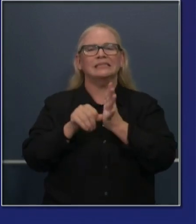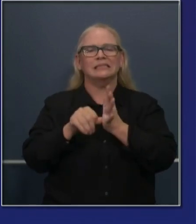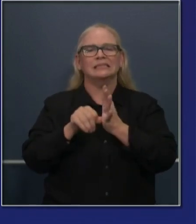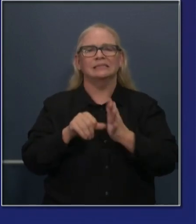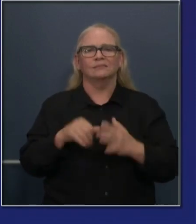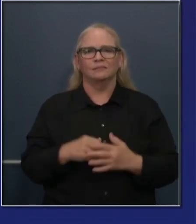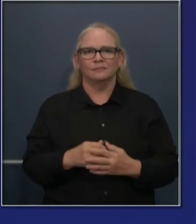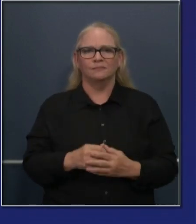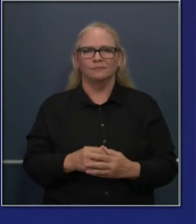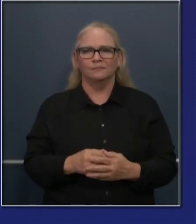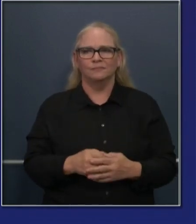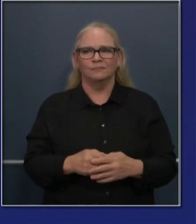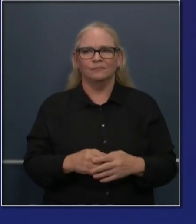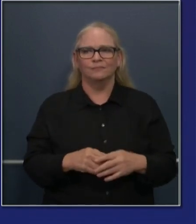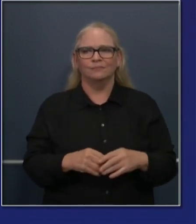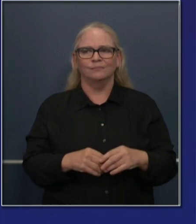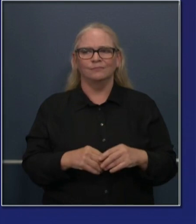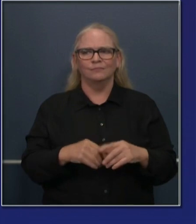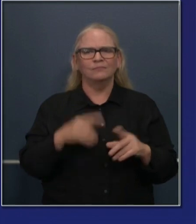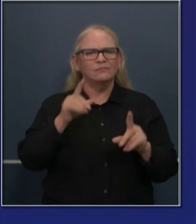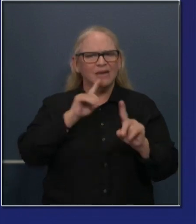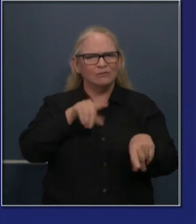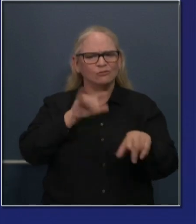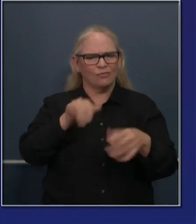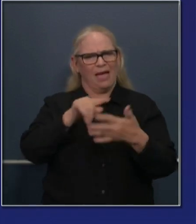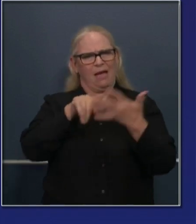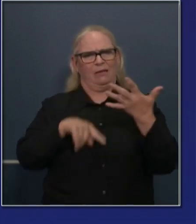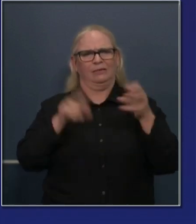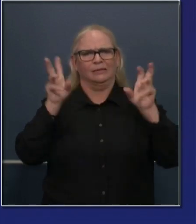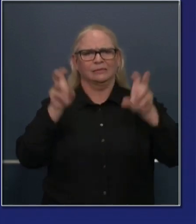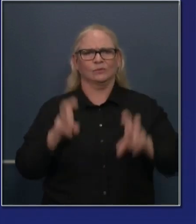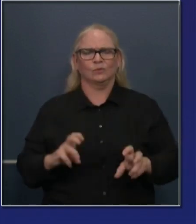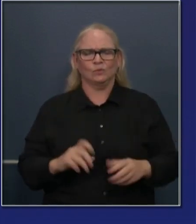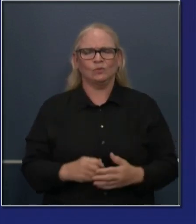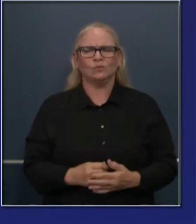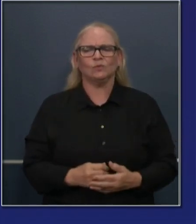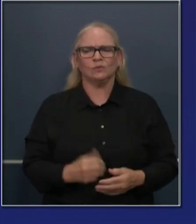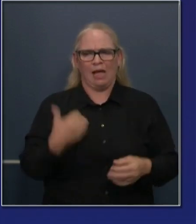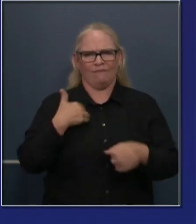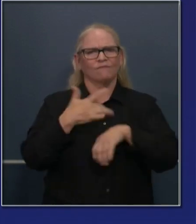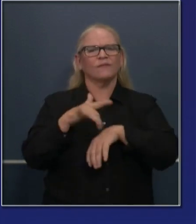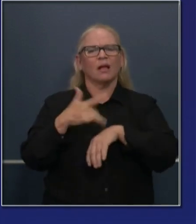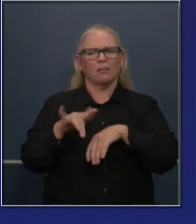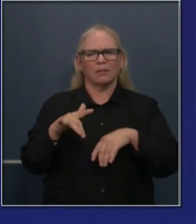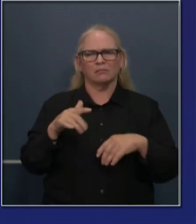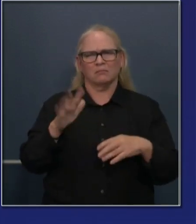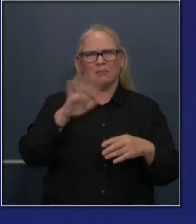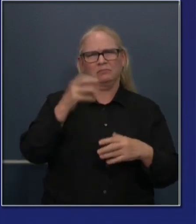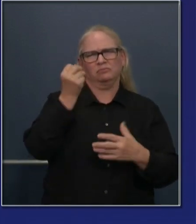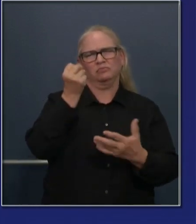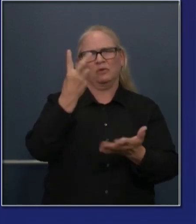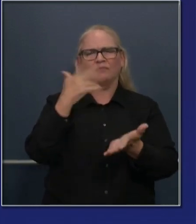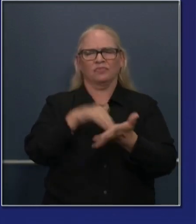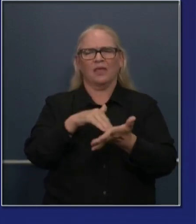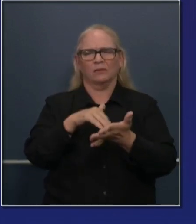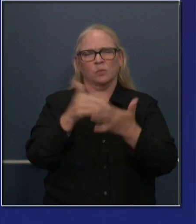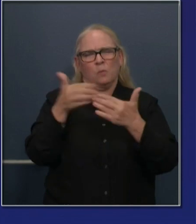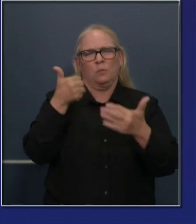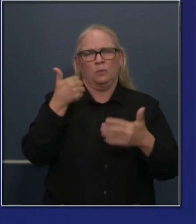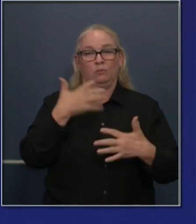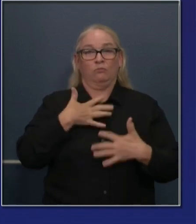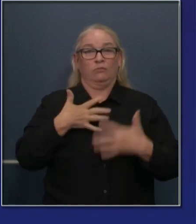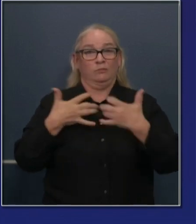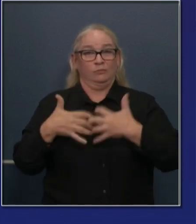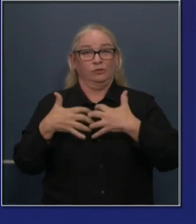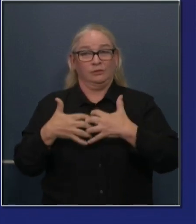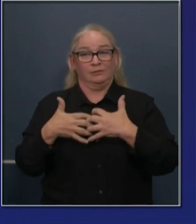answer and to address. Ventilators that are available still, close to 12,000. Remember, ventilators, you see the ICU bed